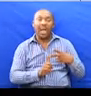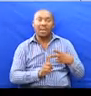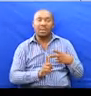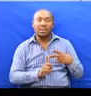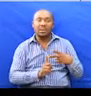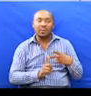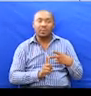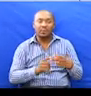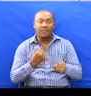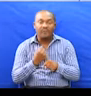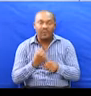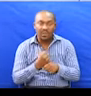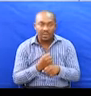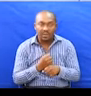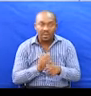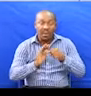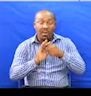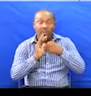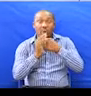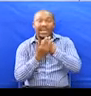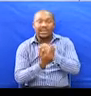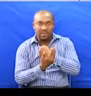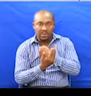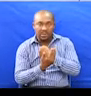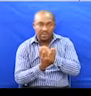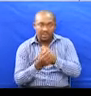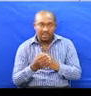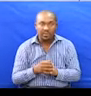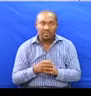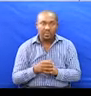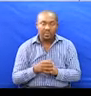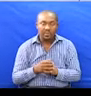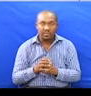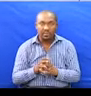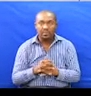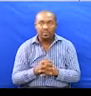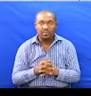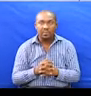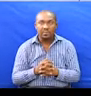that it protects delicate